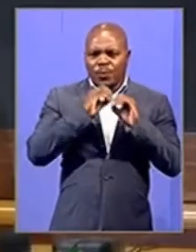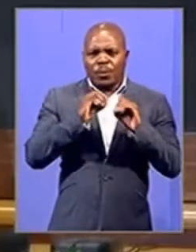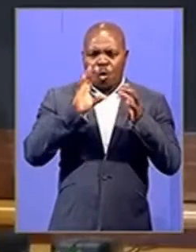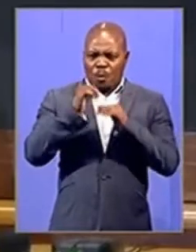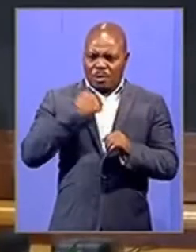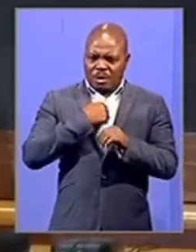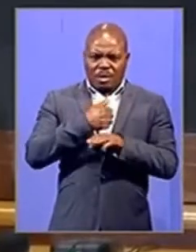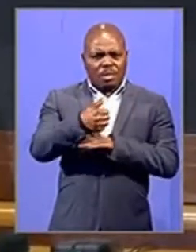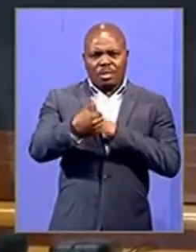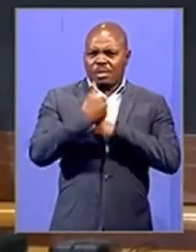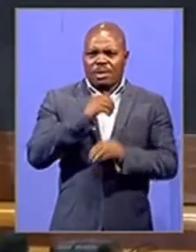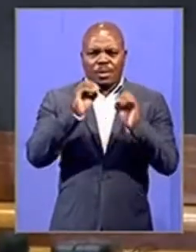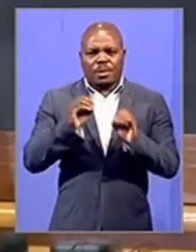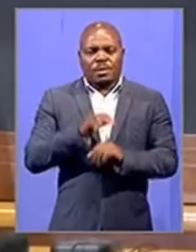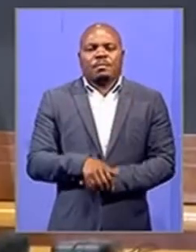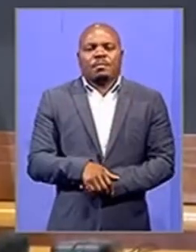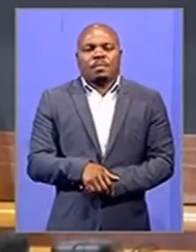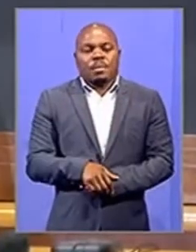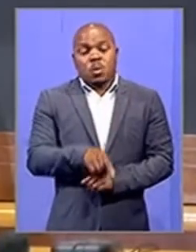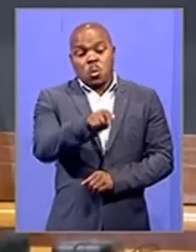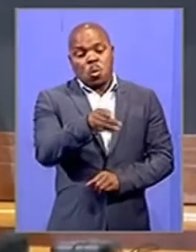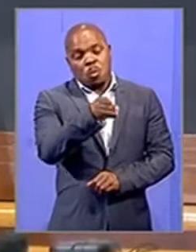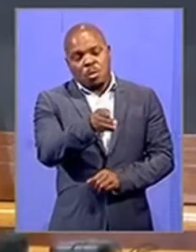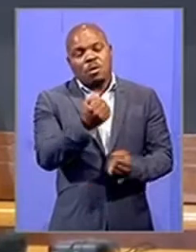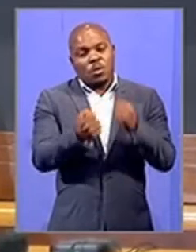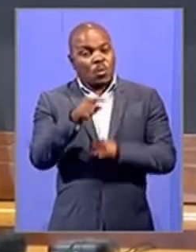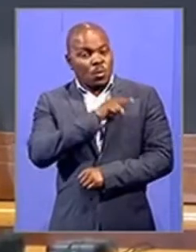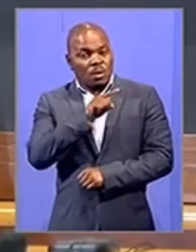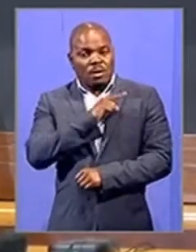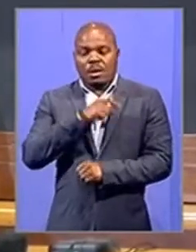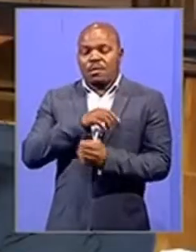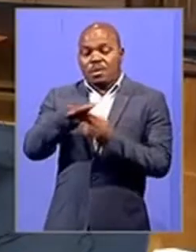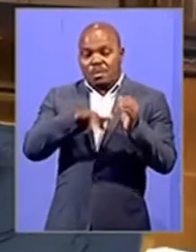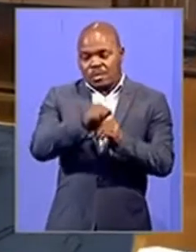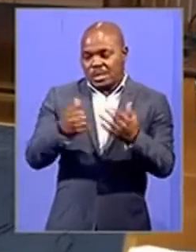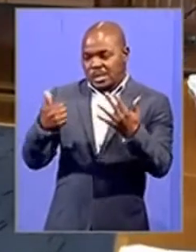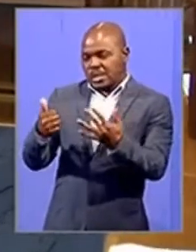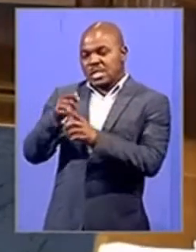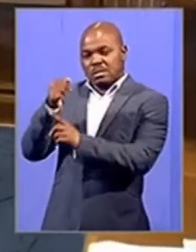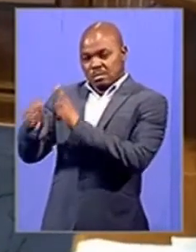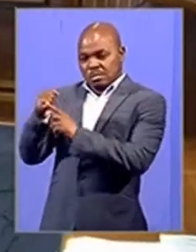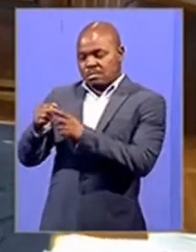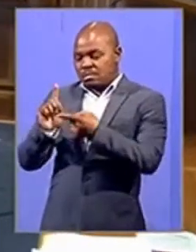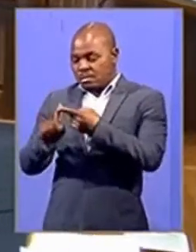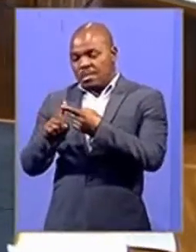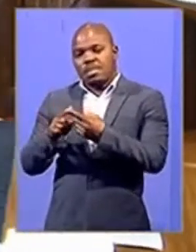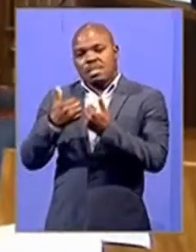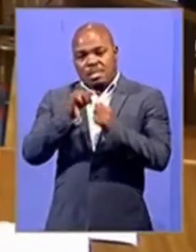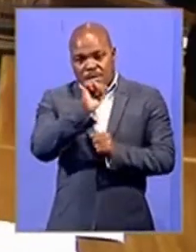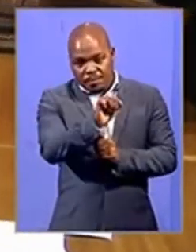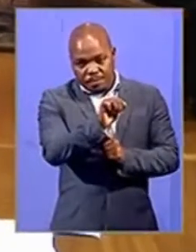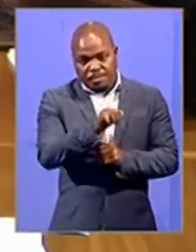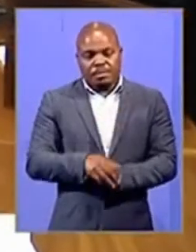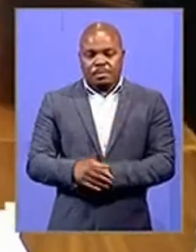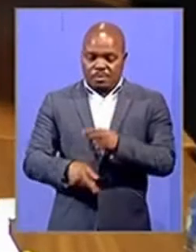place. Ndlovu o sekisediwa dipolao tsa balelapa la gagwe ba le barataro ba ba akaretsang mokapelo wa gagwe. Gape o